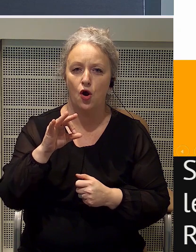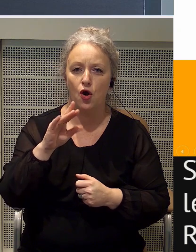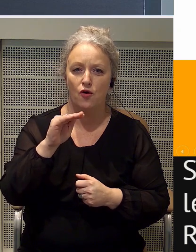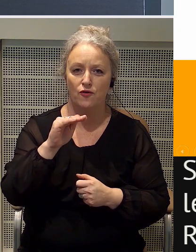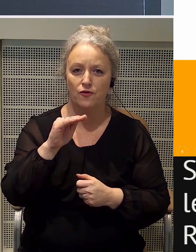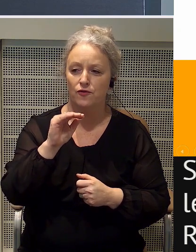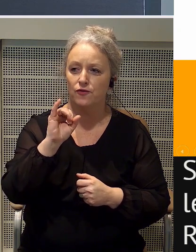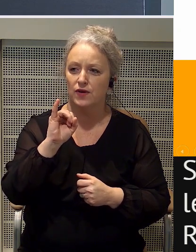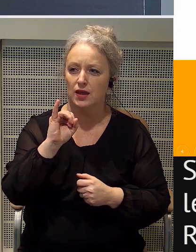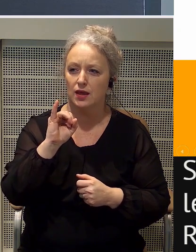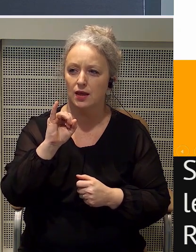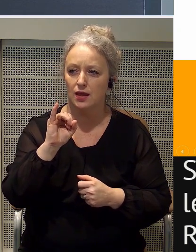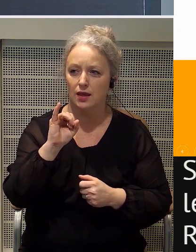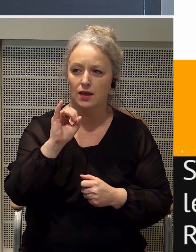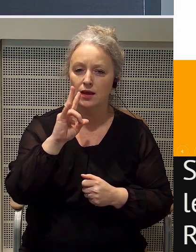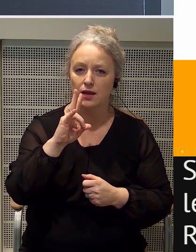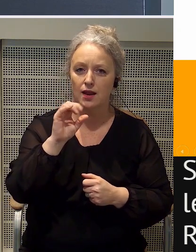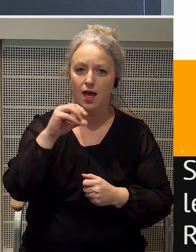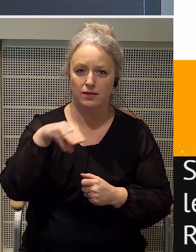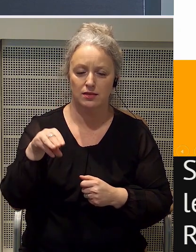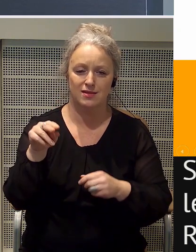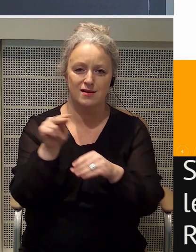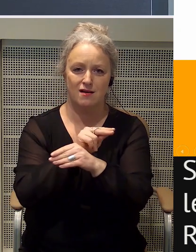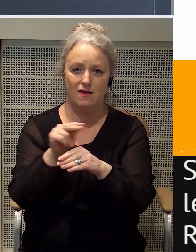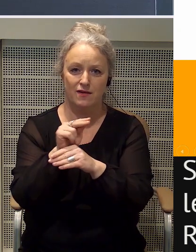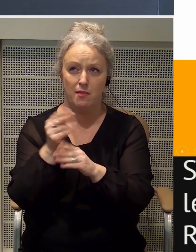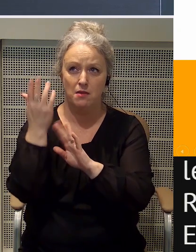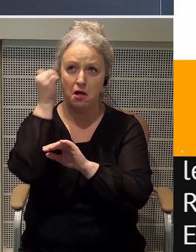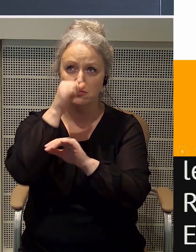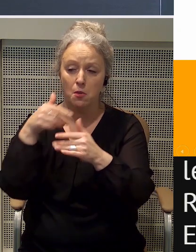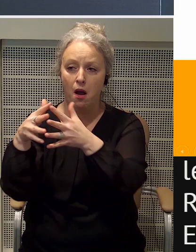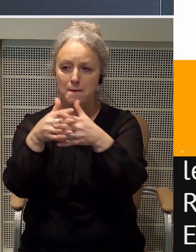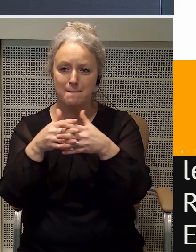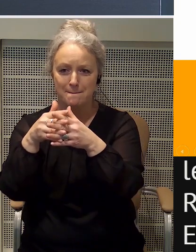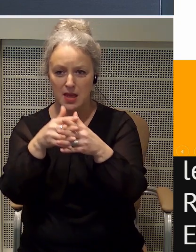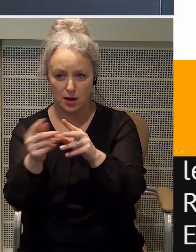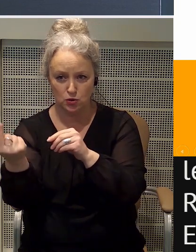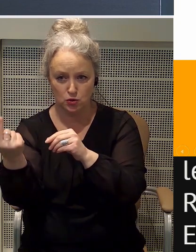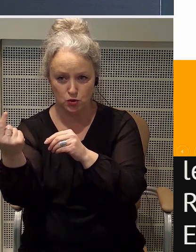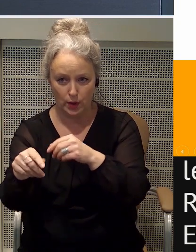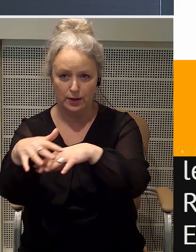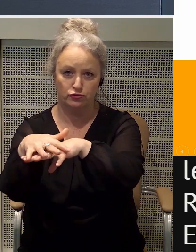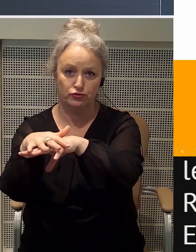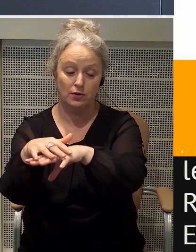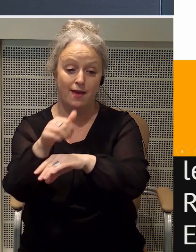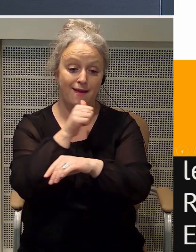treatment. In March last year, it got the market authorization in the US.